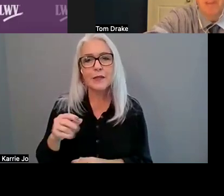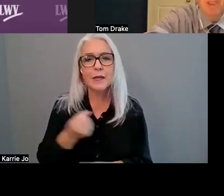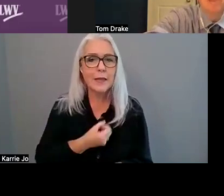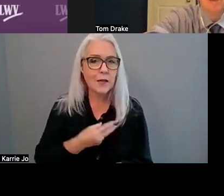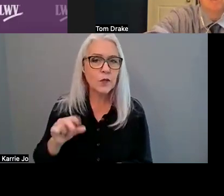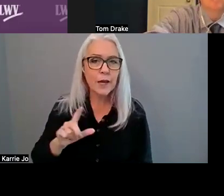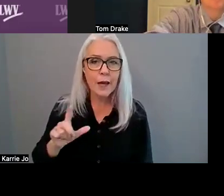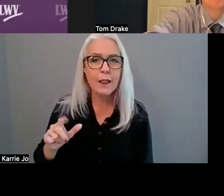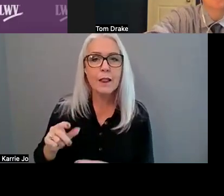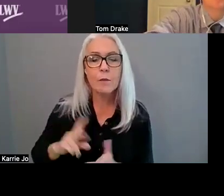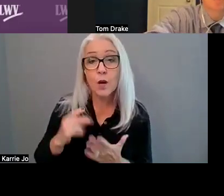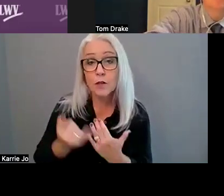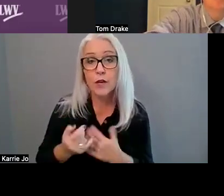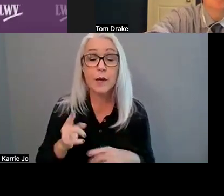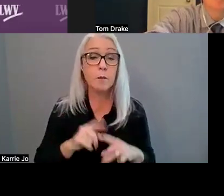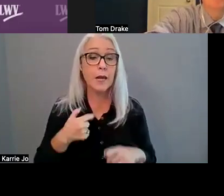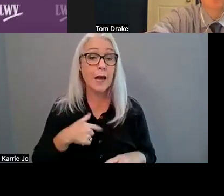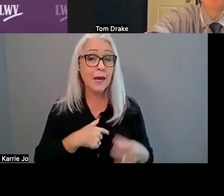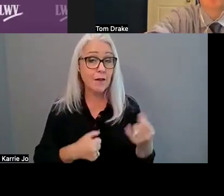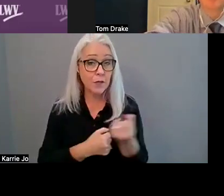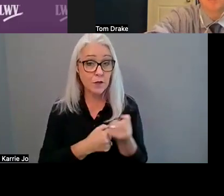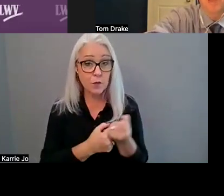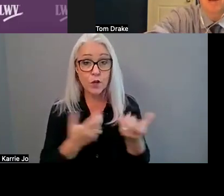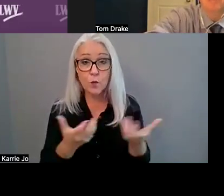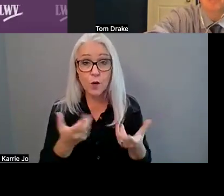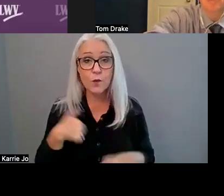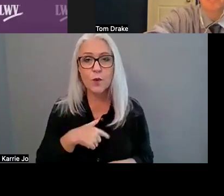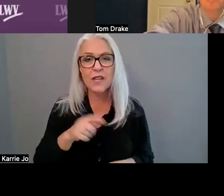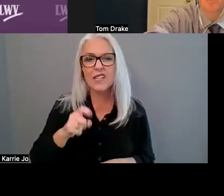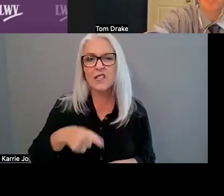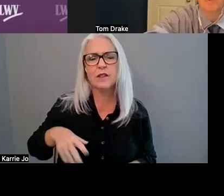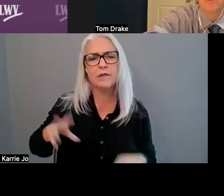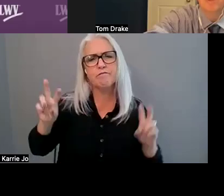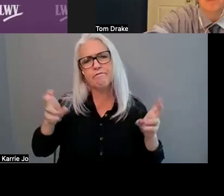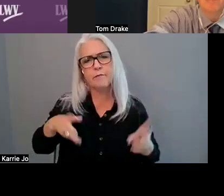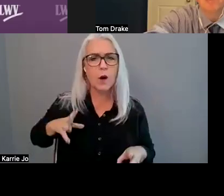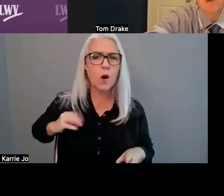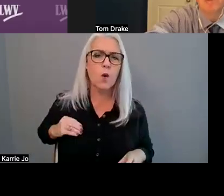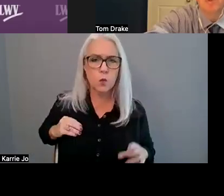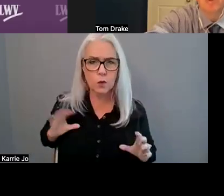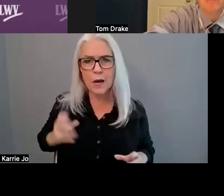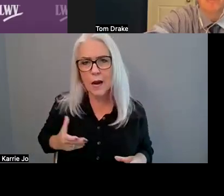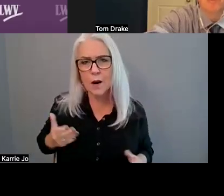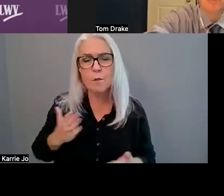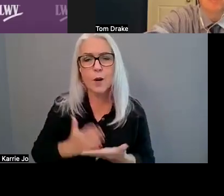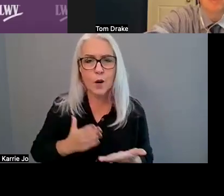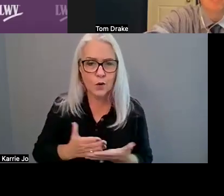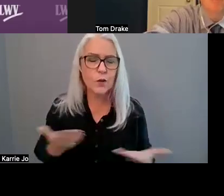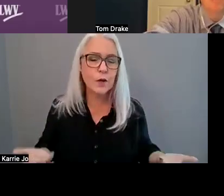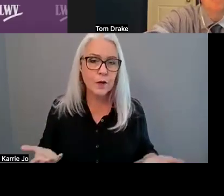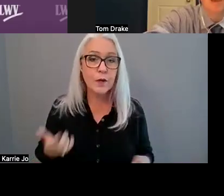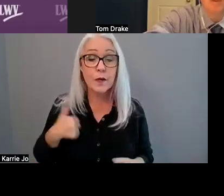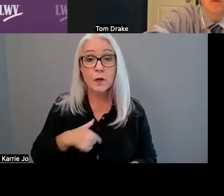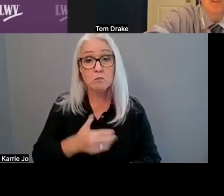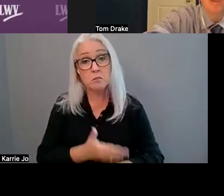I've campaigned on is as a village, we need to own our side of the house. We need to own and have responsibility for the upkeep of